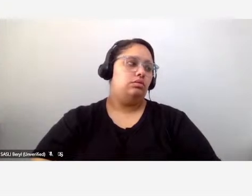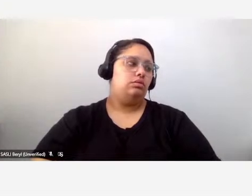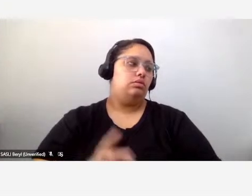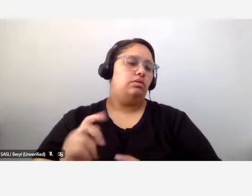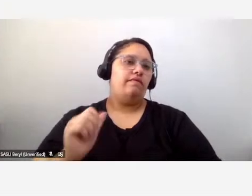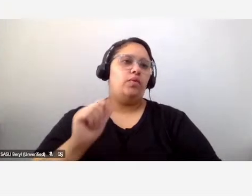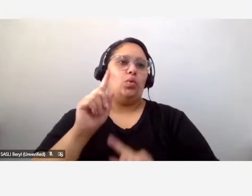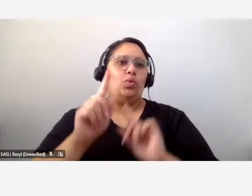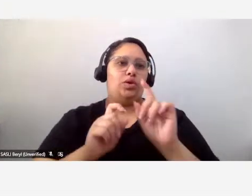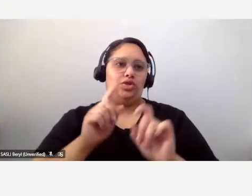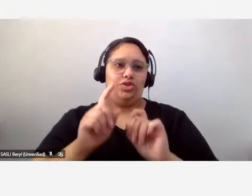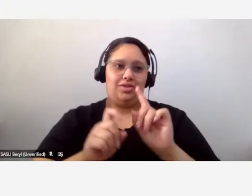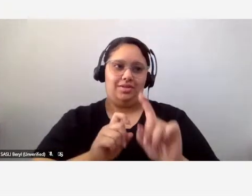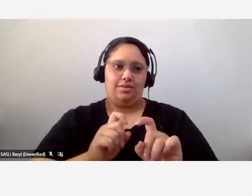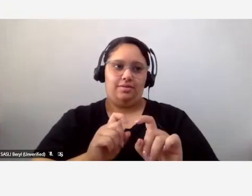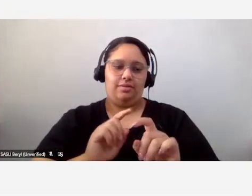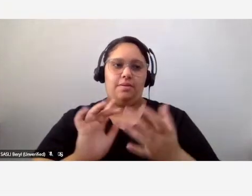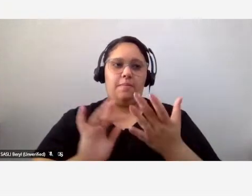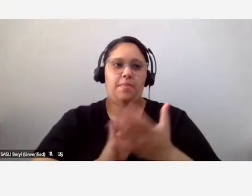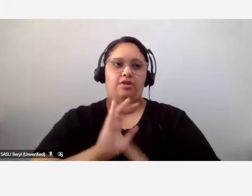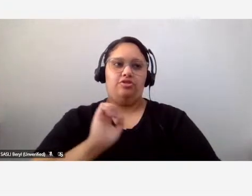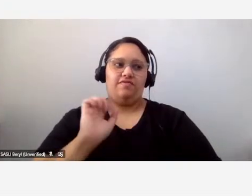I think it's page 5.